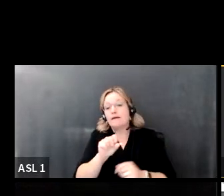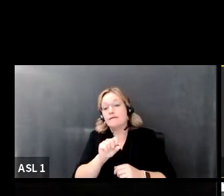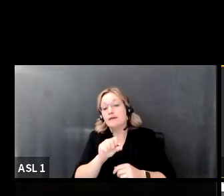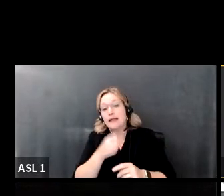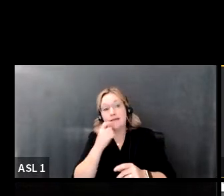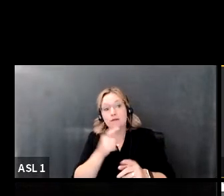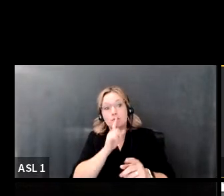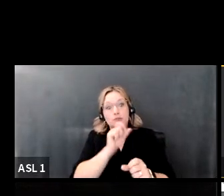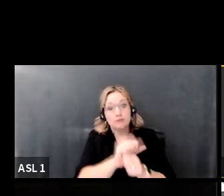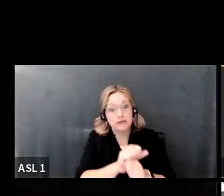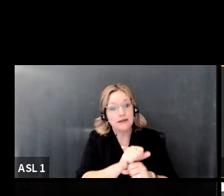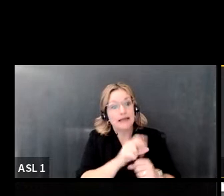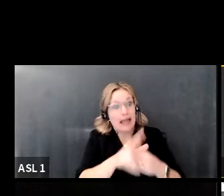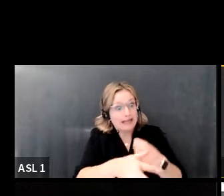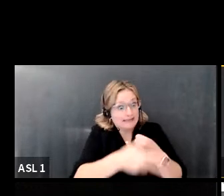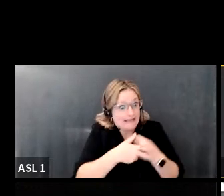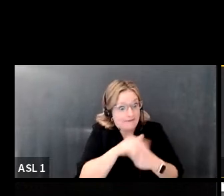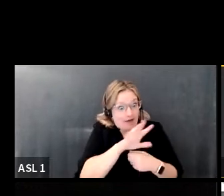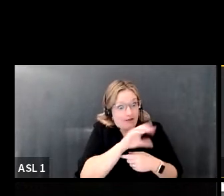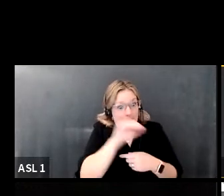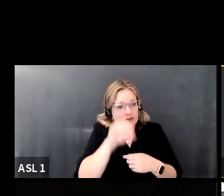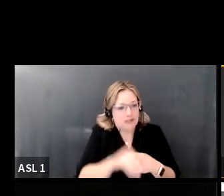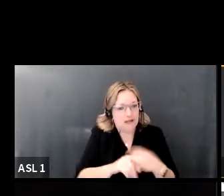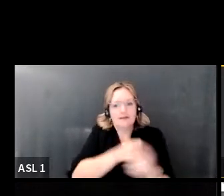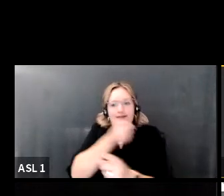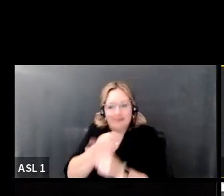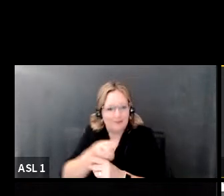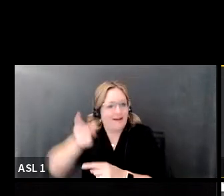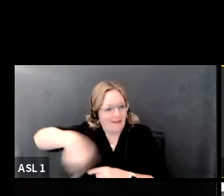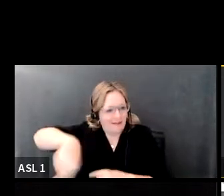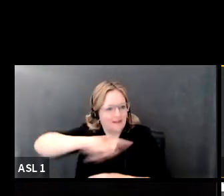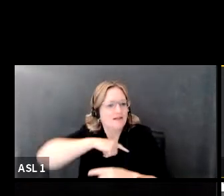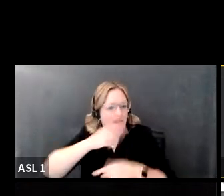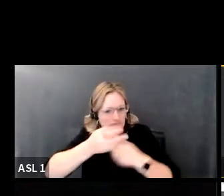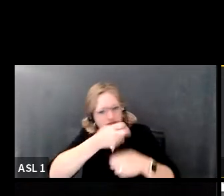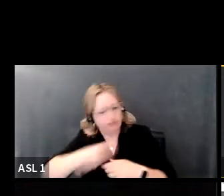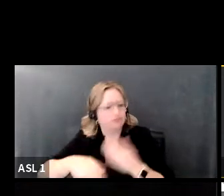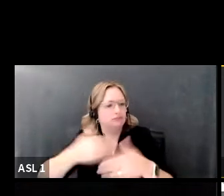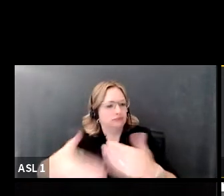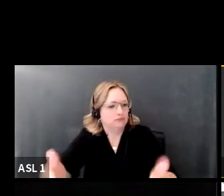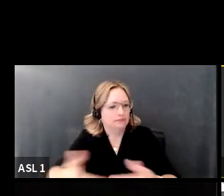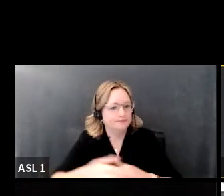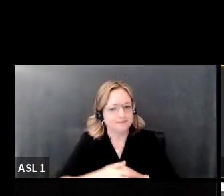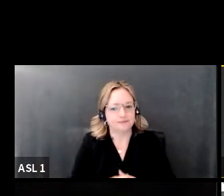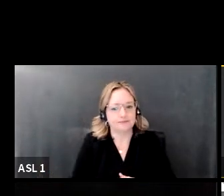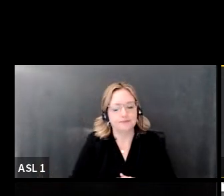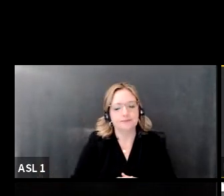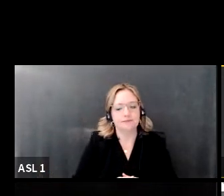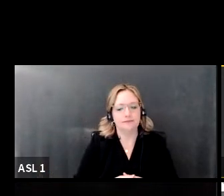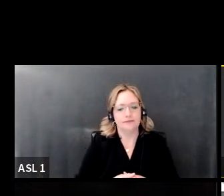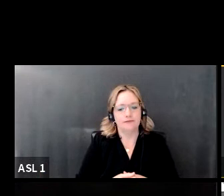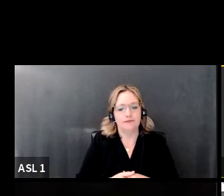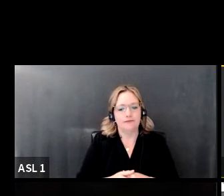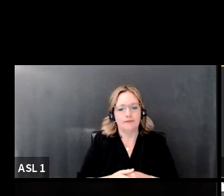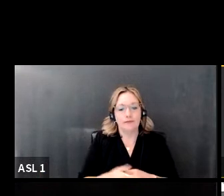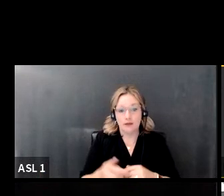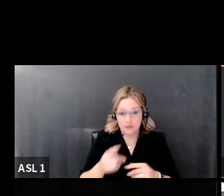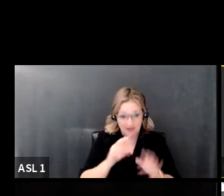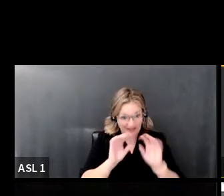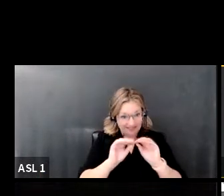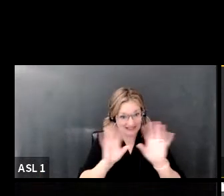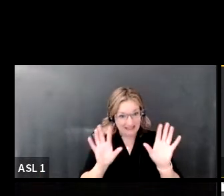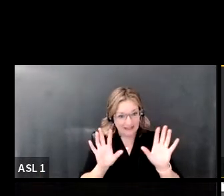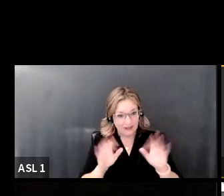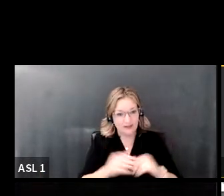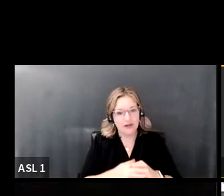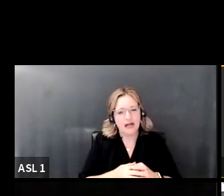contribute to it hope that answers your question it does um i wonder if in the information you're providing on